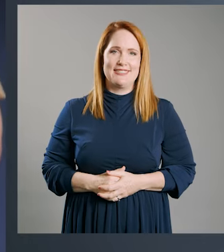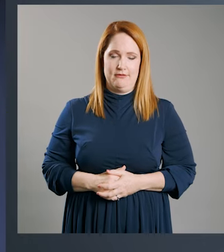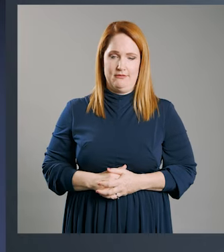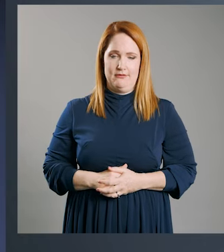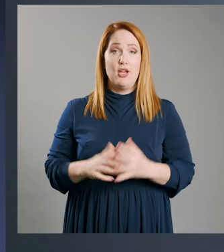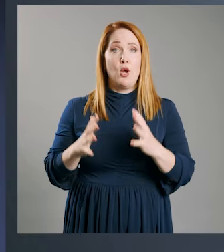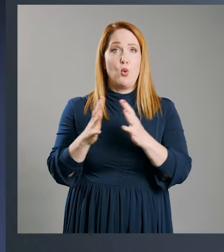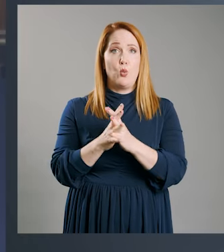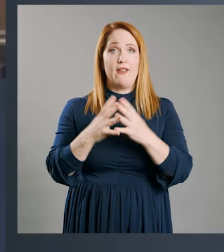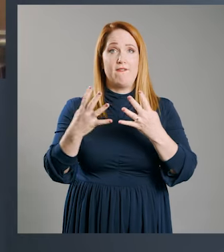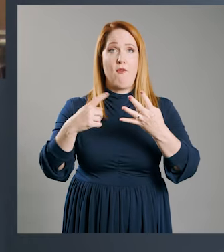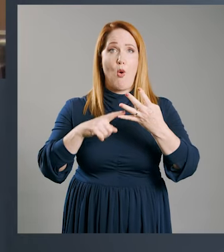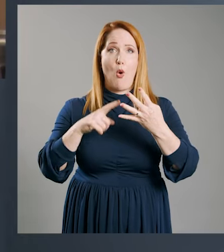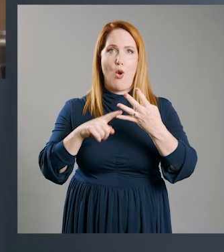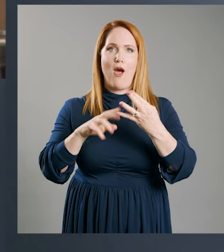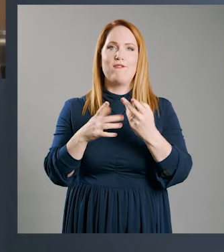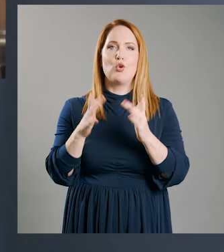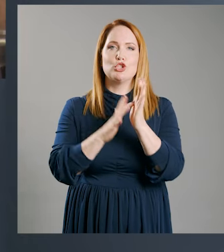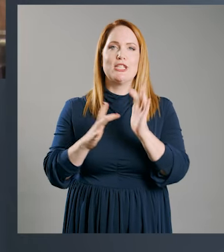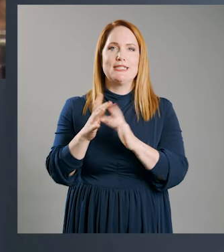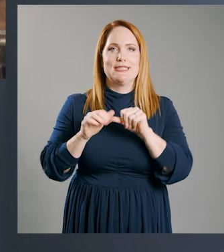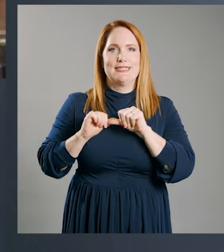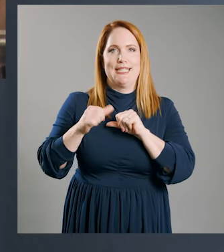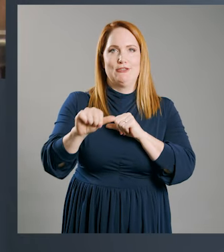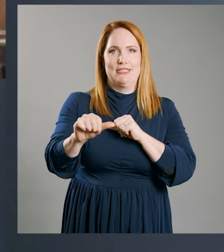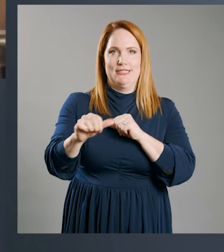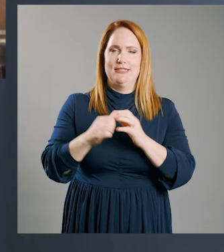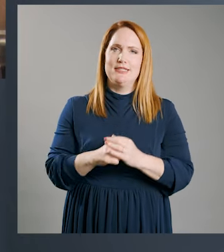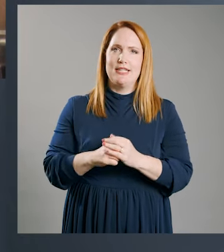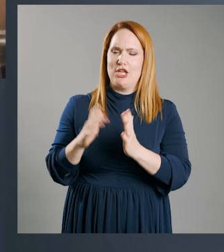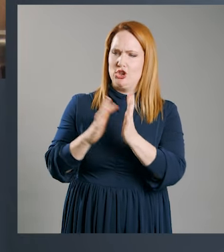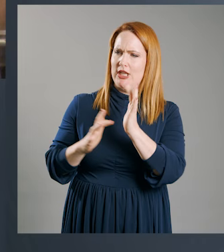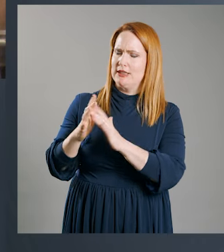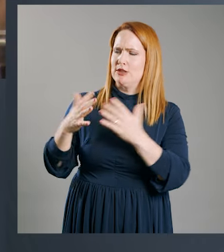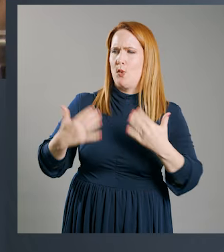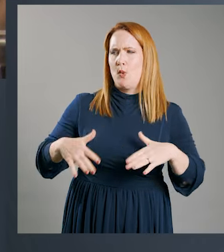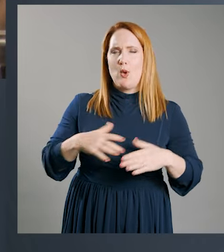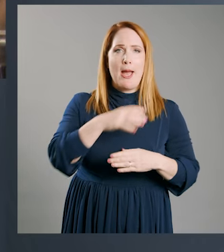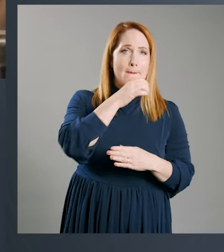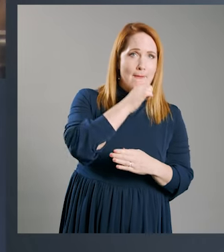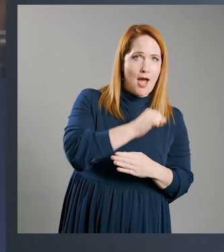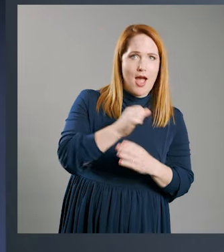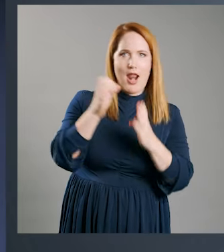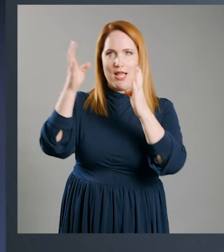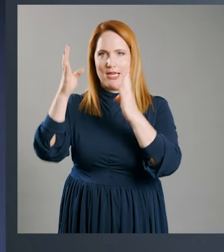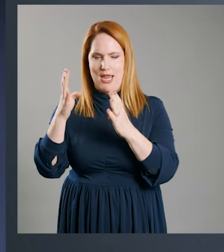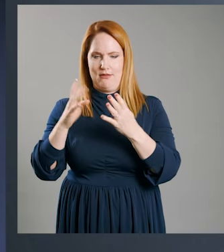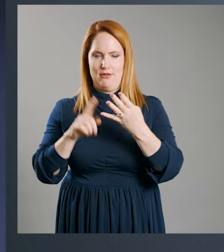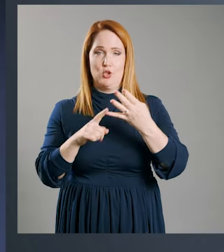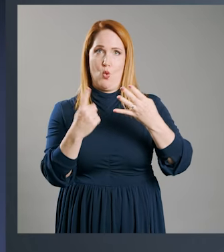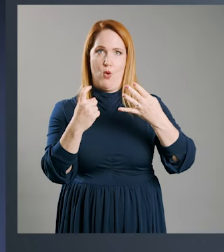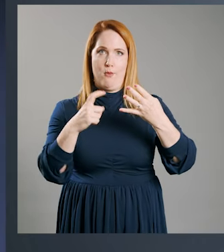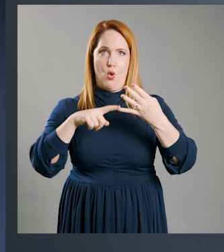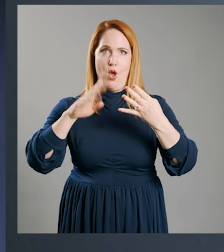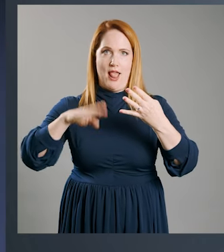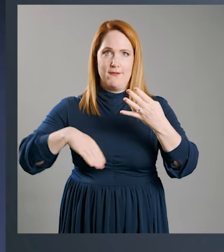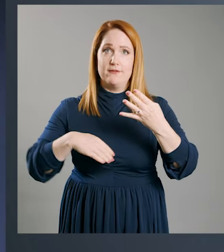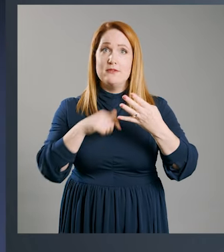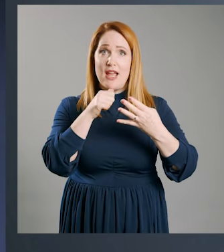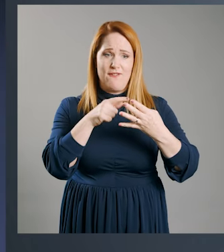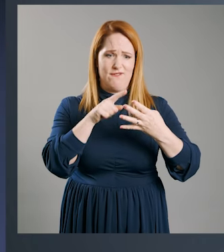are in week four of our Jesus series. Jesus, what a man, what a king. So we've got one more Sunday to go. And if you